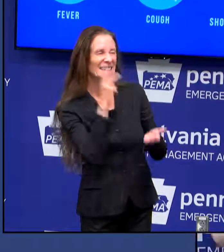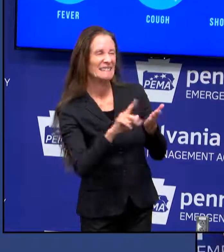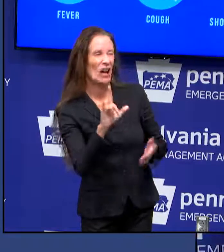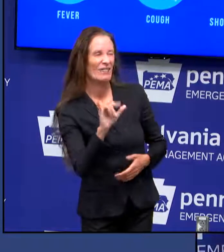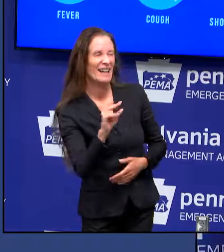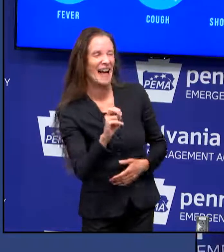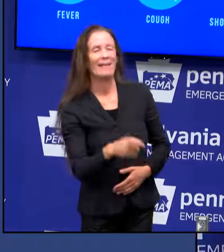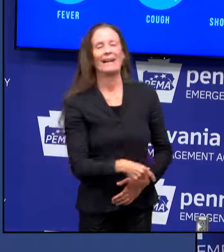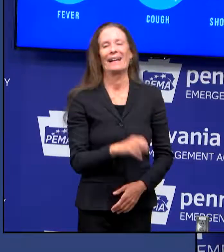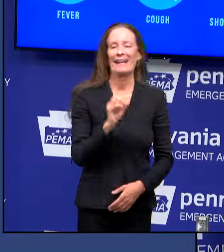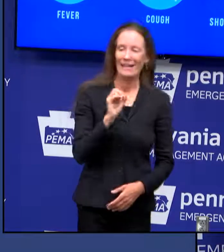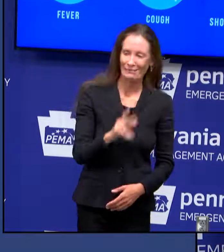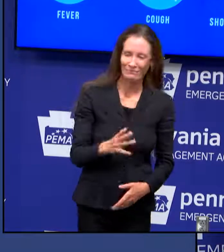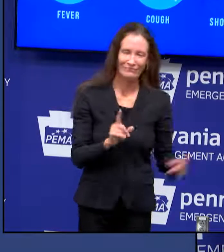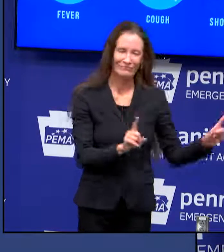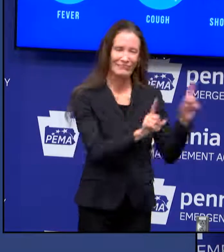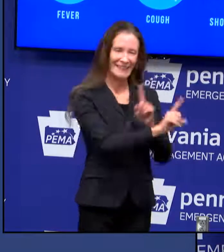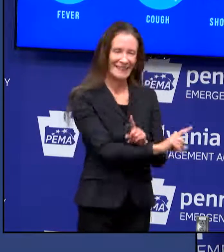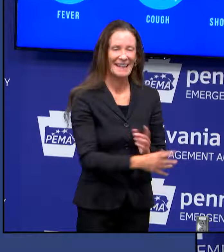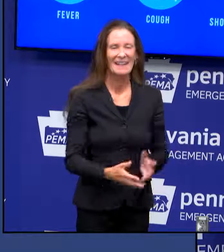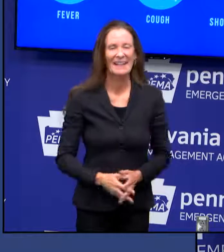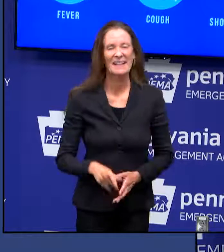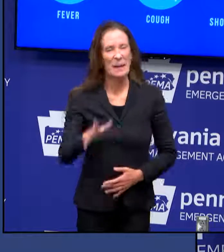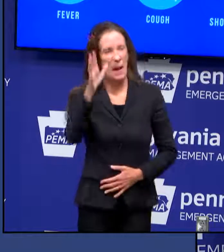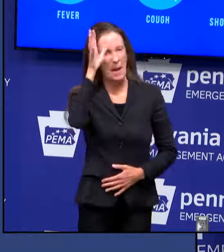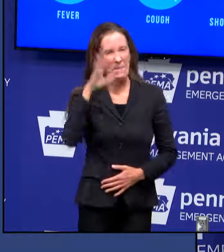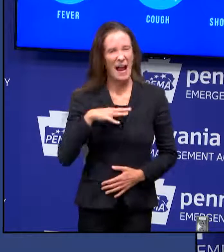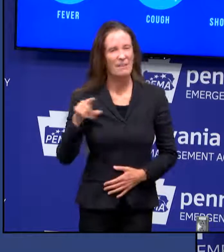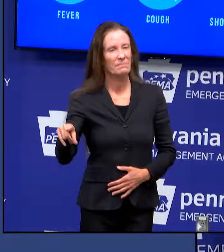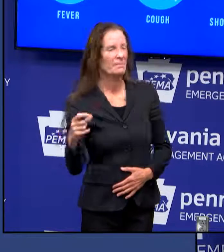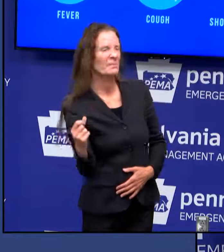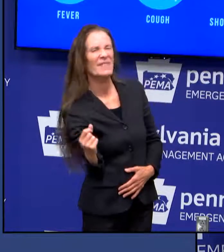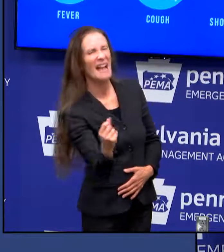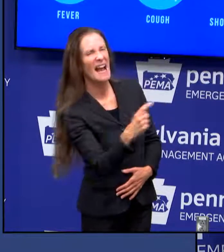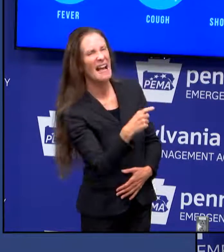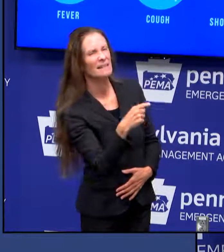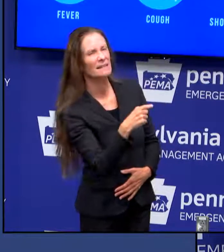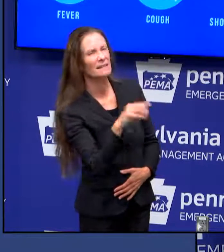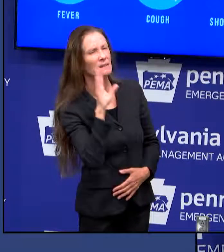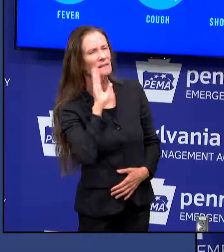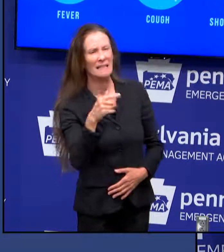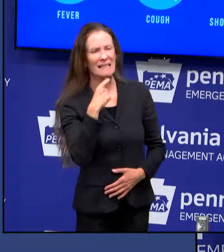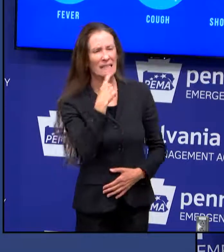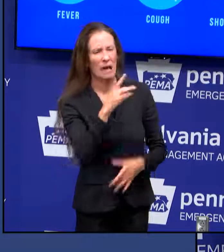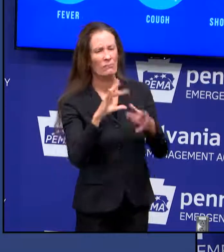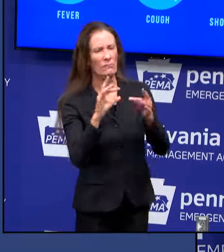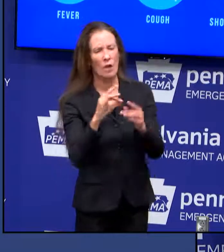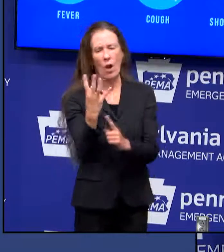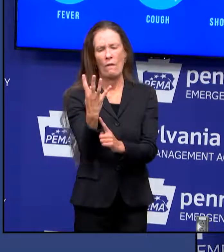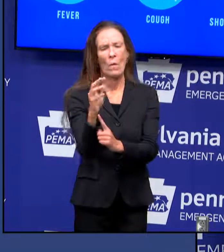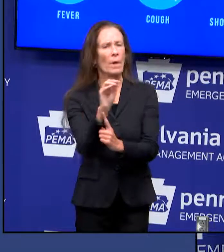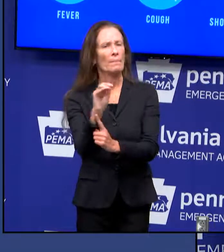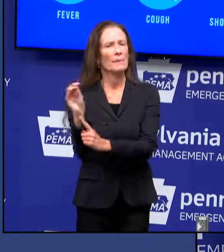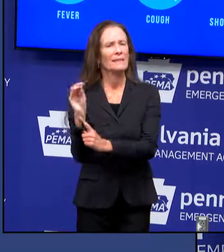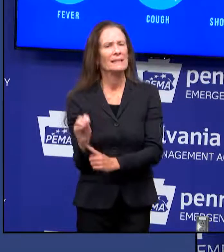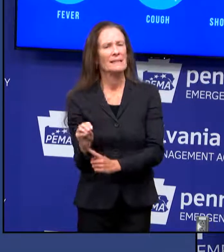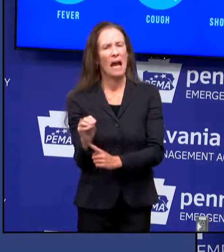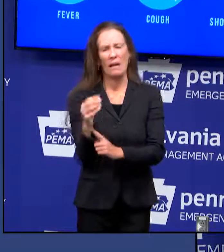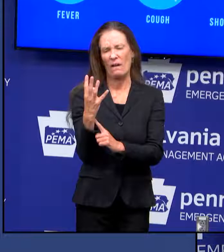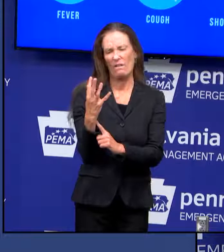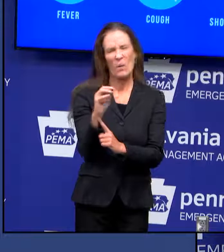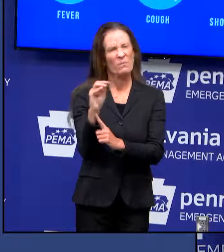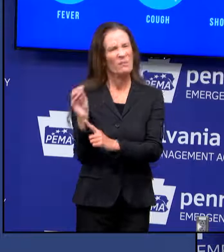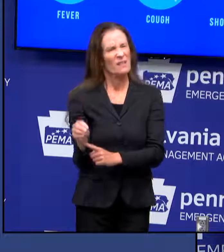Yes. Yeah, there was mention that we're at, the 4% figure that was mentioned, you know, I guess it was 4% per month of